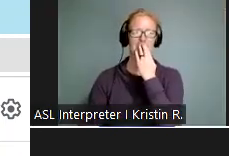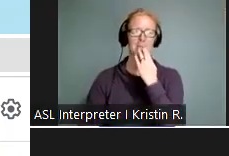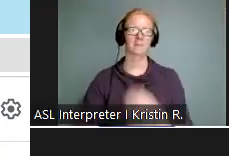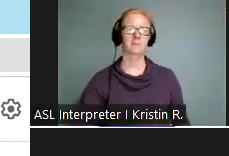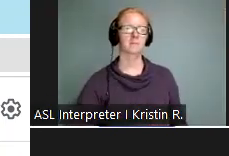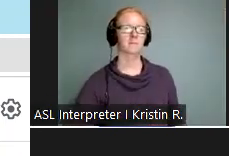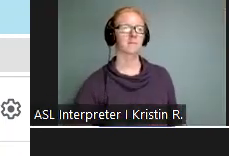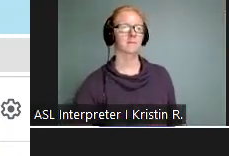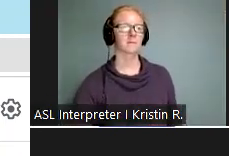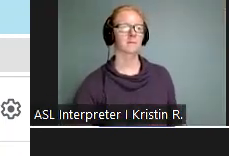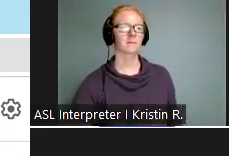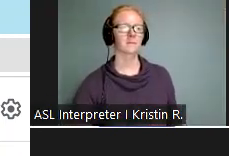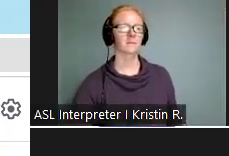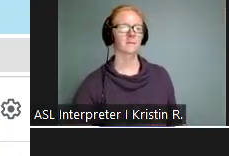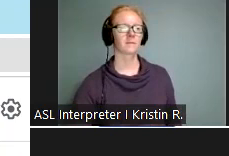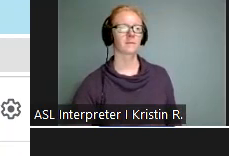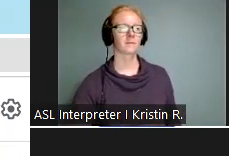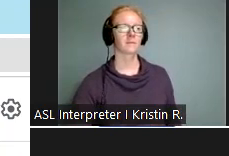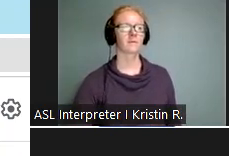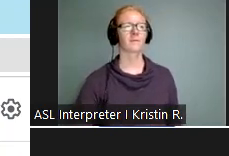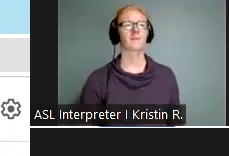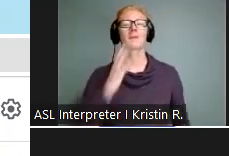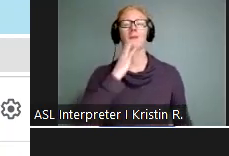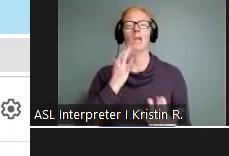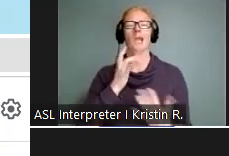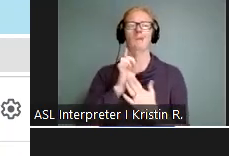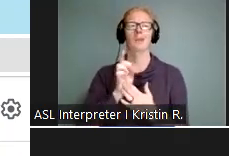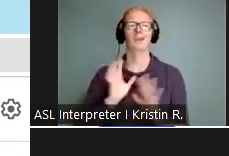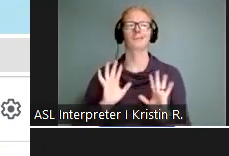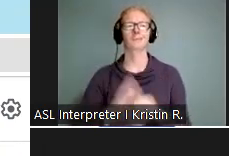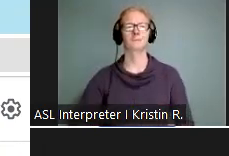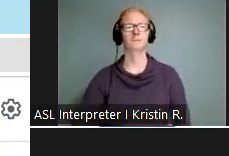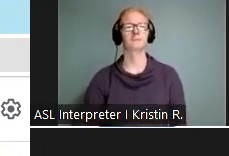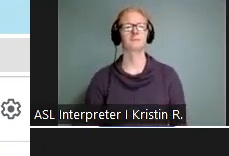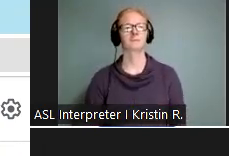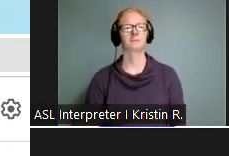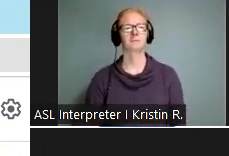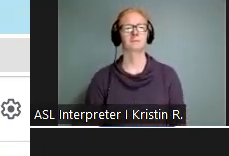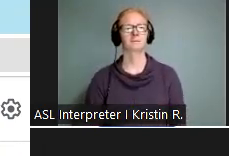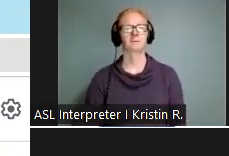I'll give it just a second.